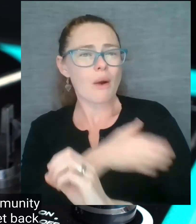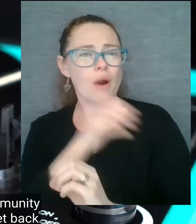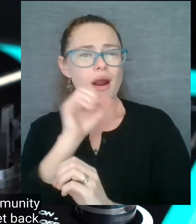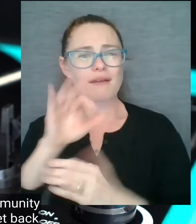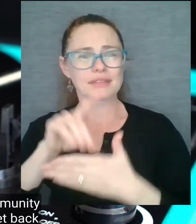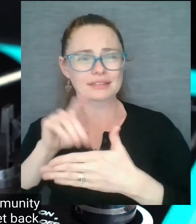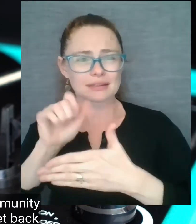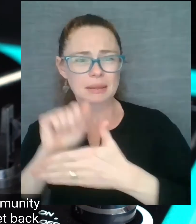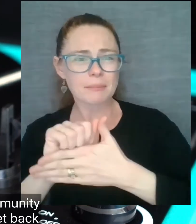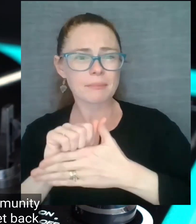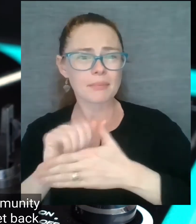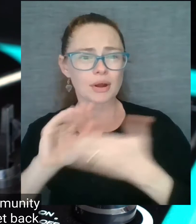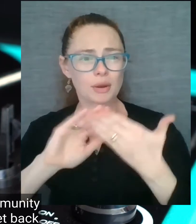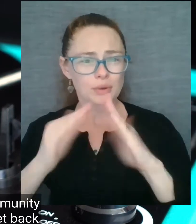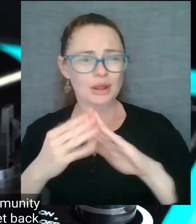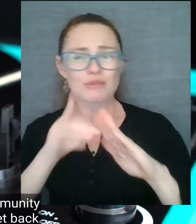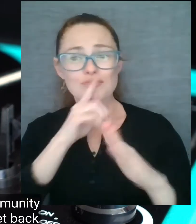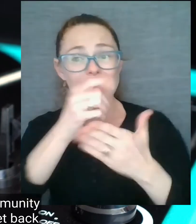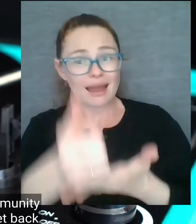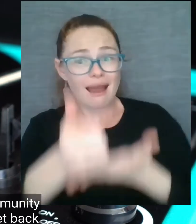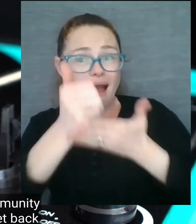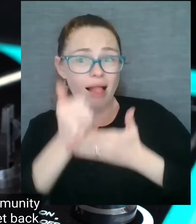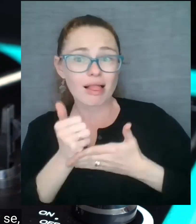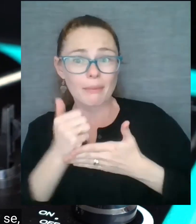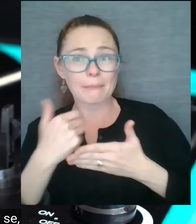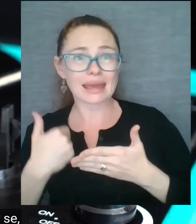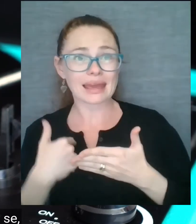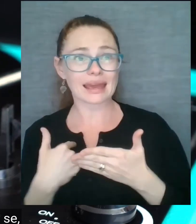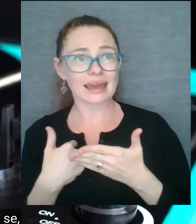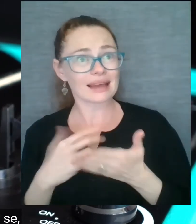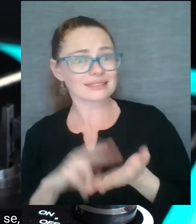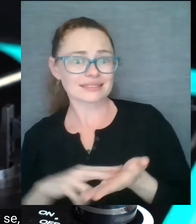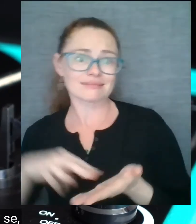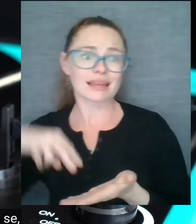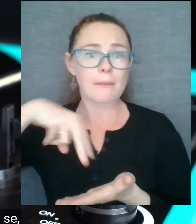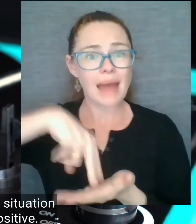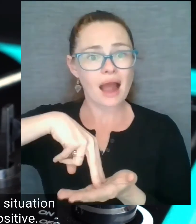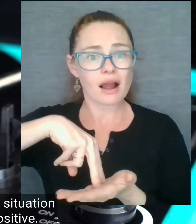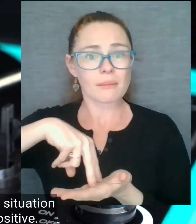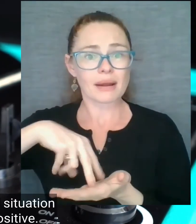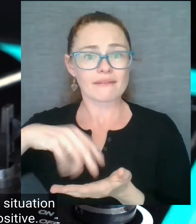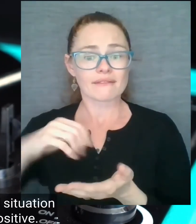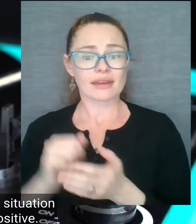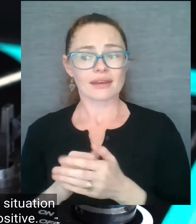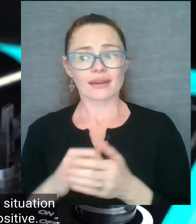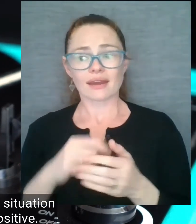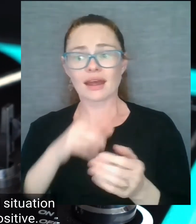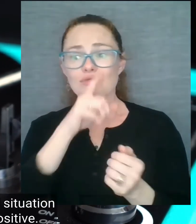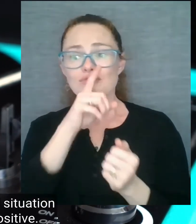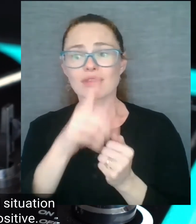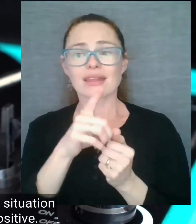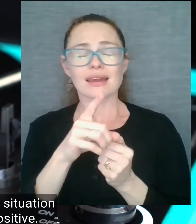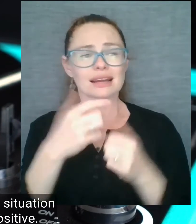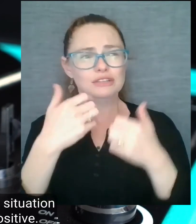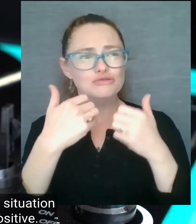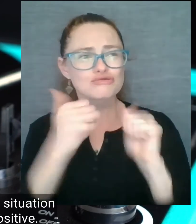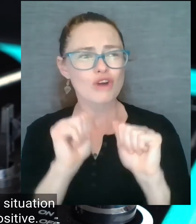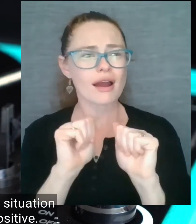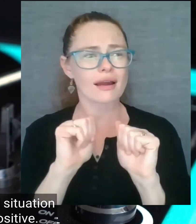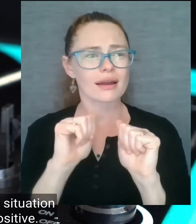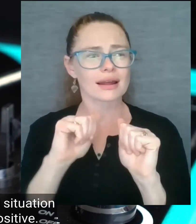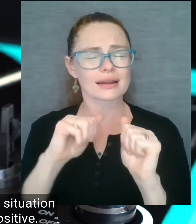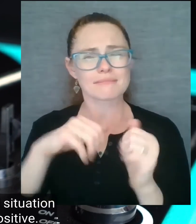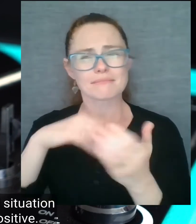the disability community that helped me get back on my feet, per se, and really try and turn a